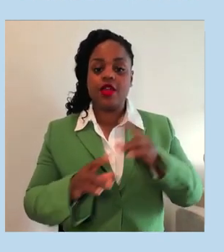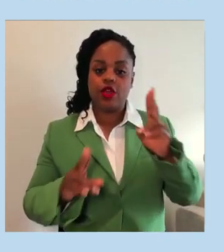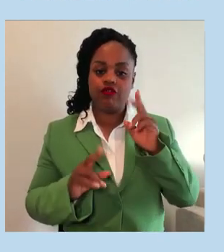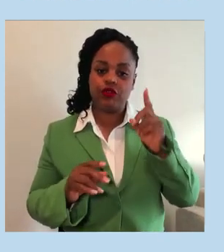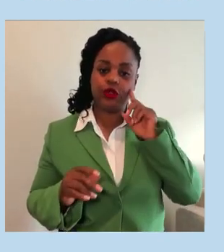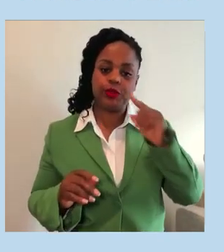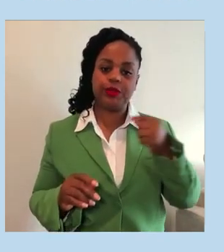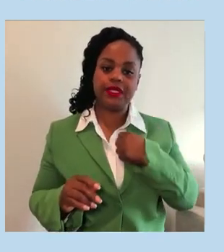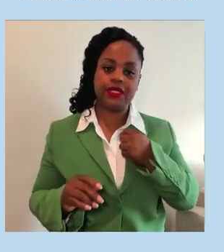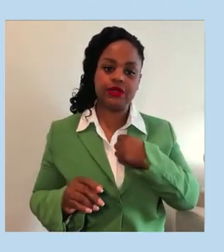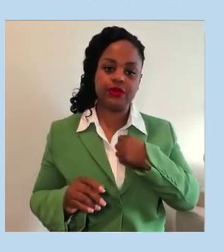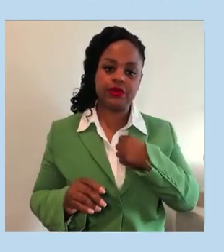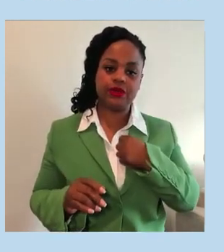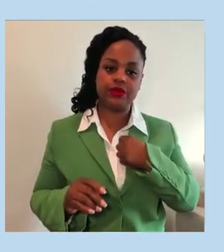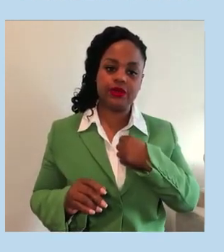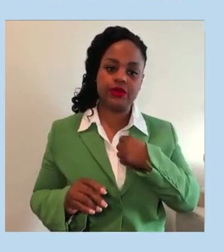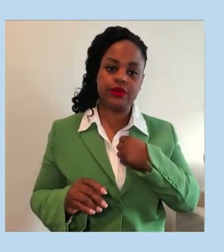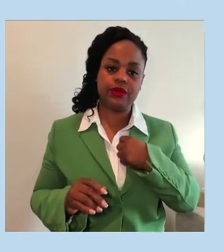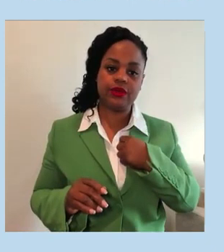Oh no.